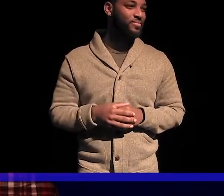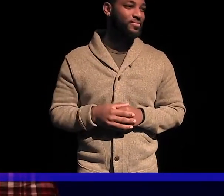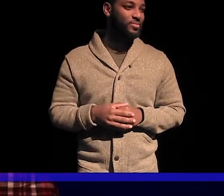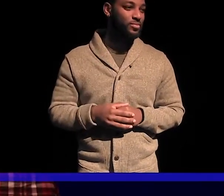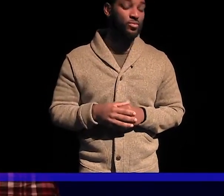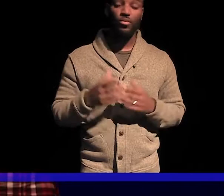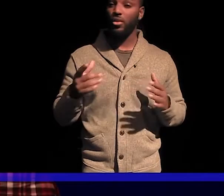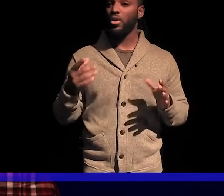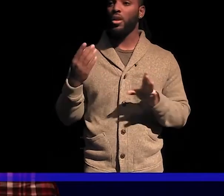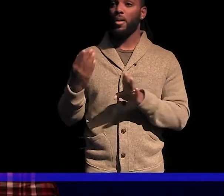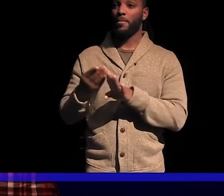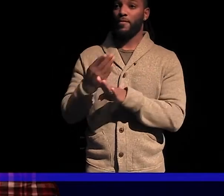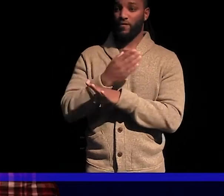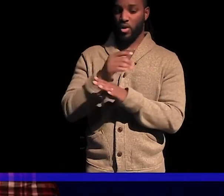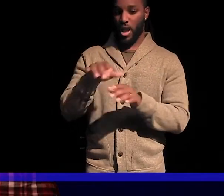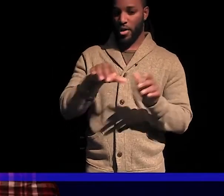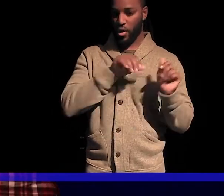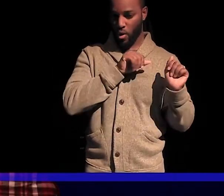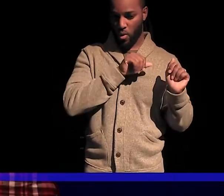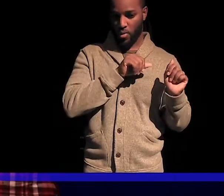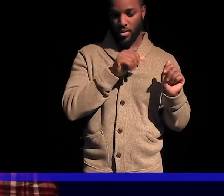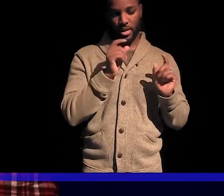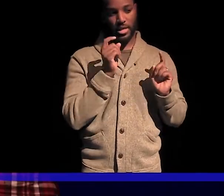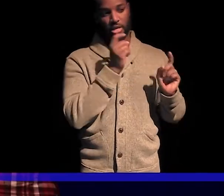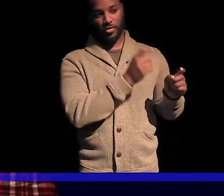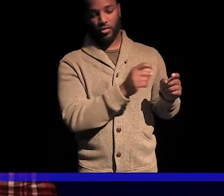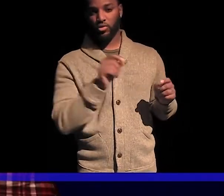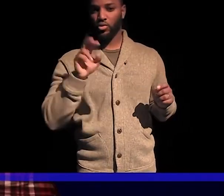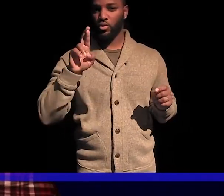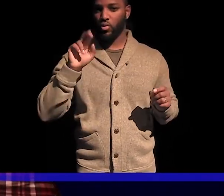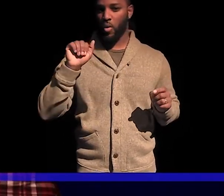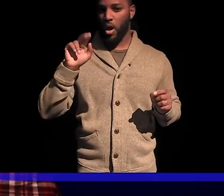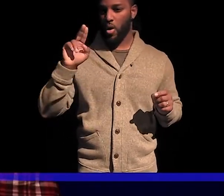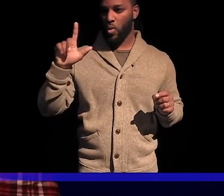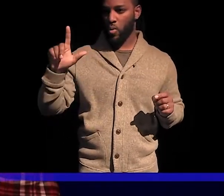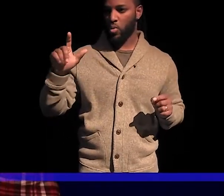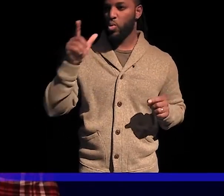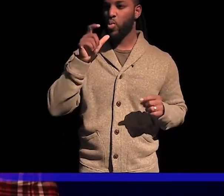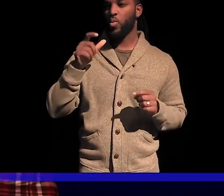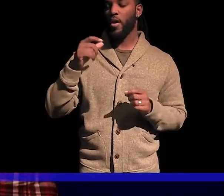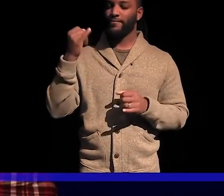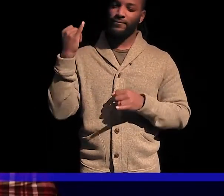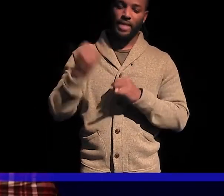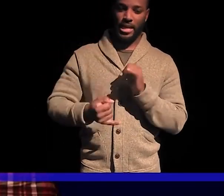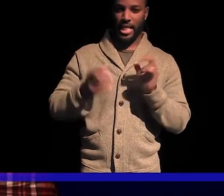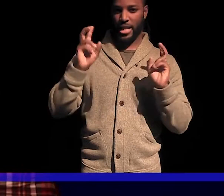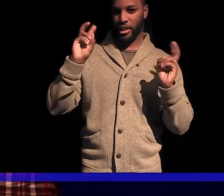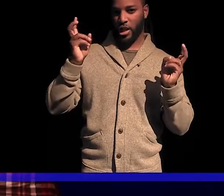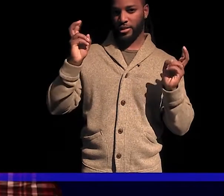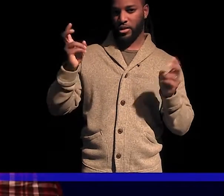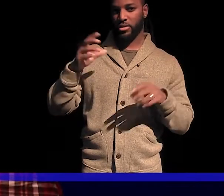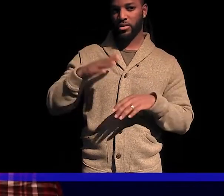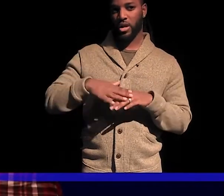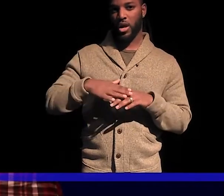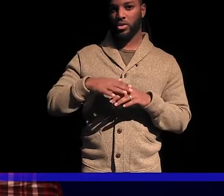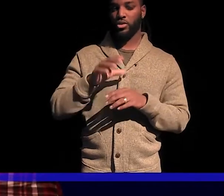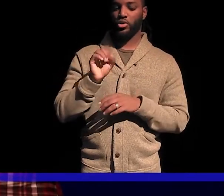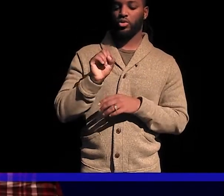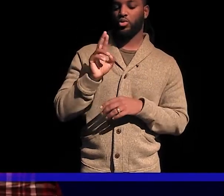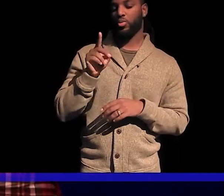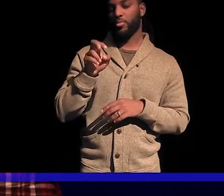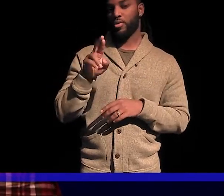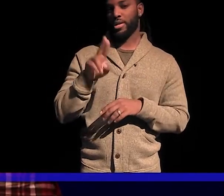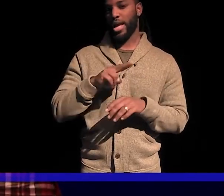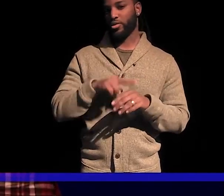Well, before I go and hand it over to Raúl, who's gonna finalize our series on supernatural